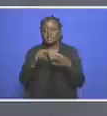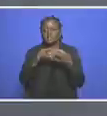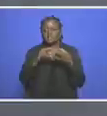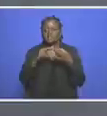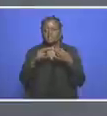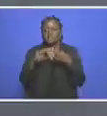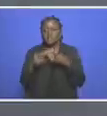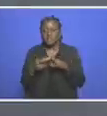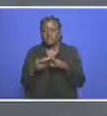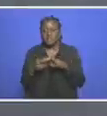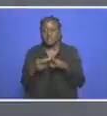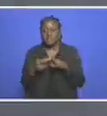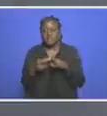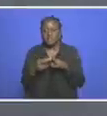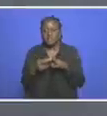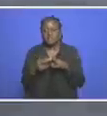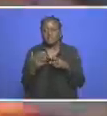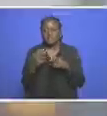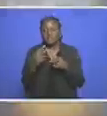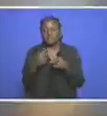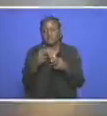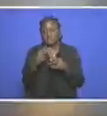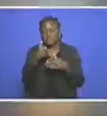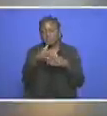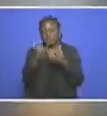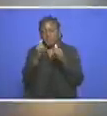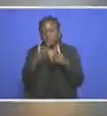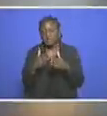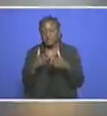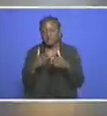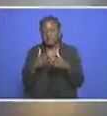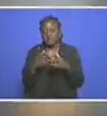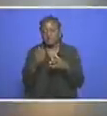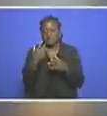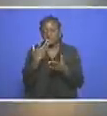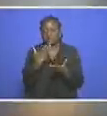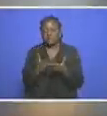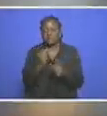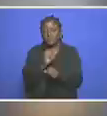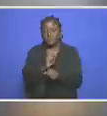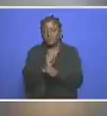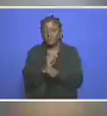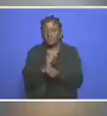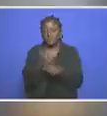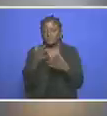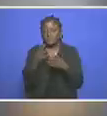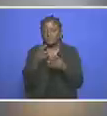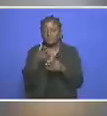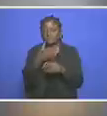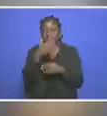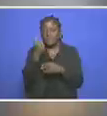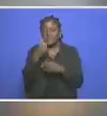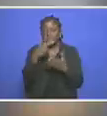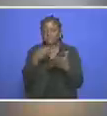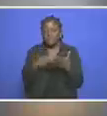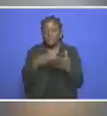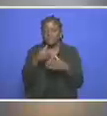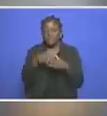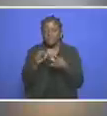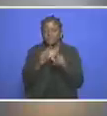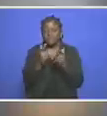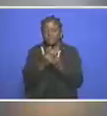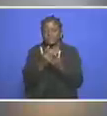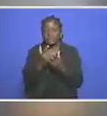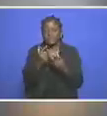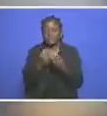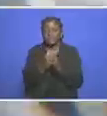player efficiency. On top of her individual success, the Sun finished with the best record in the league at 26-6, will enter the playoffs as the